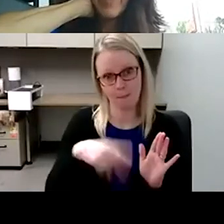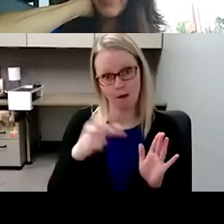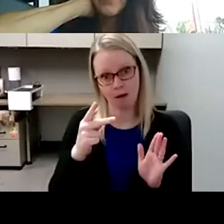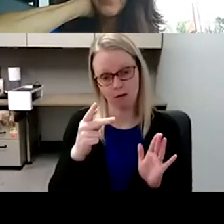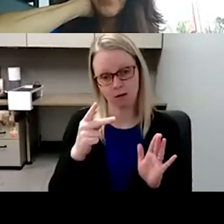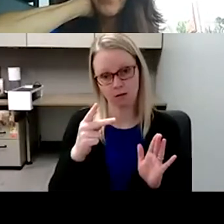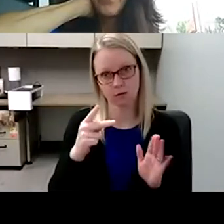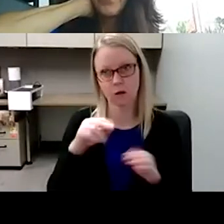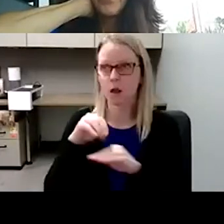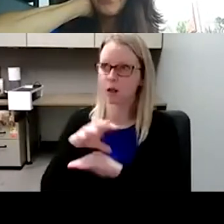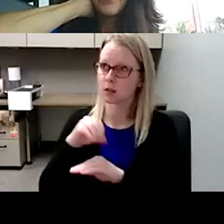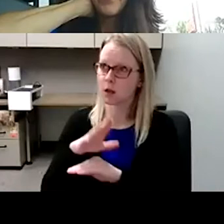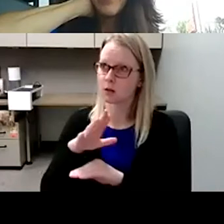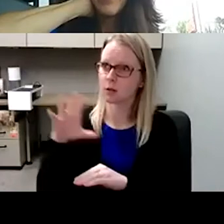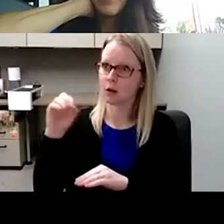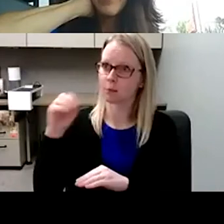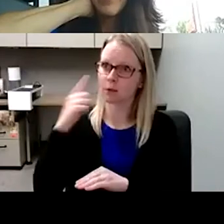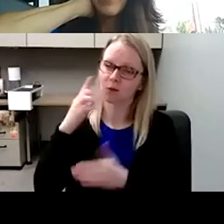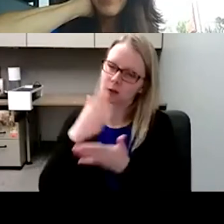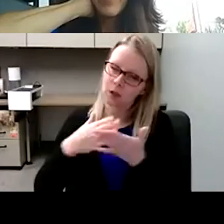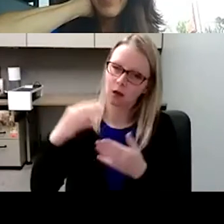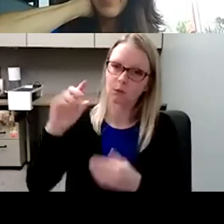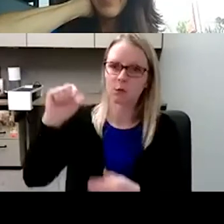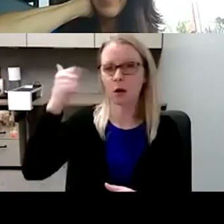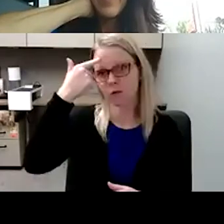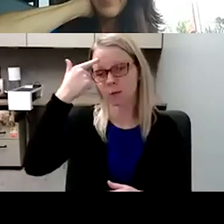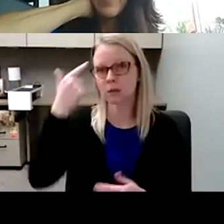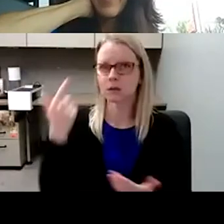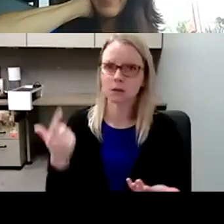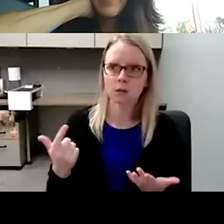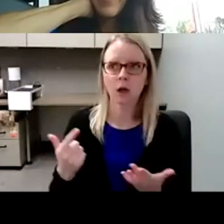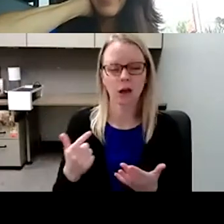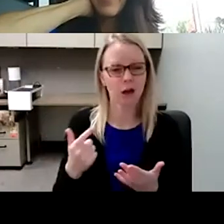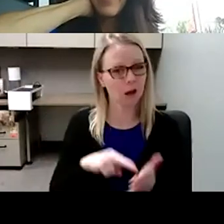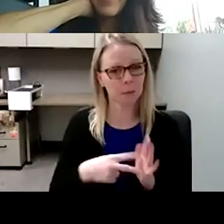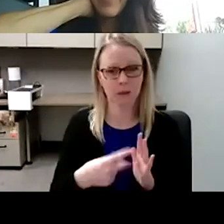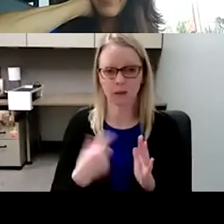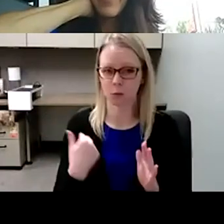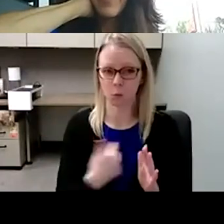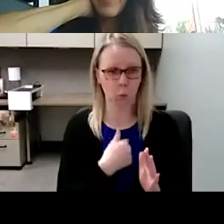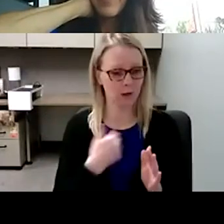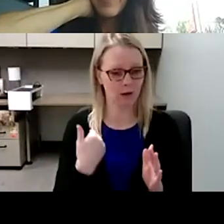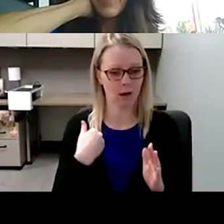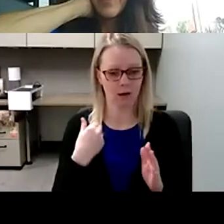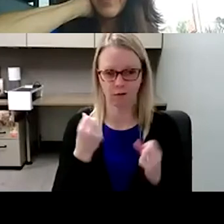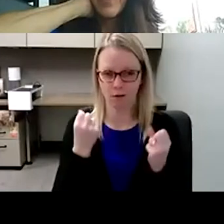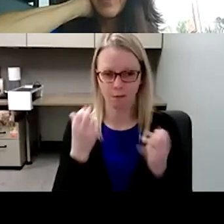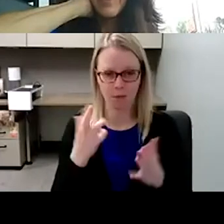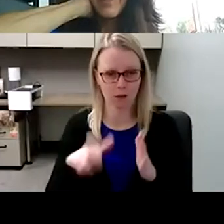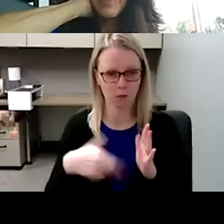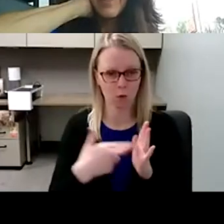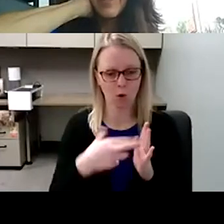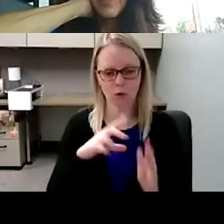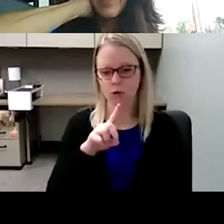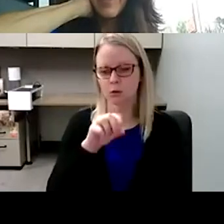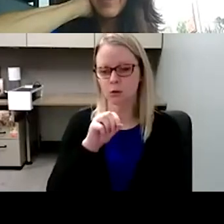firm in some way for governments. So it's to say, begin to think about hands-on, but the idea of domain